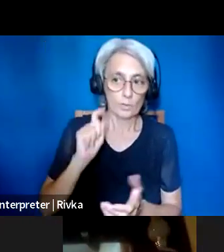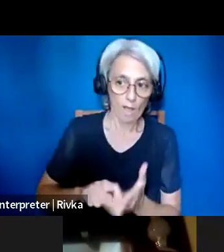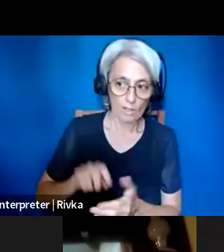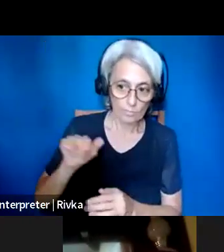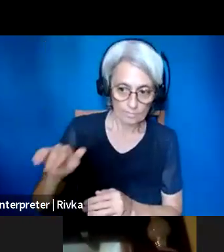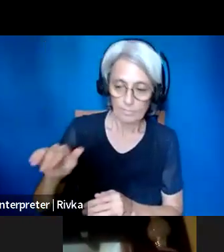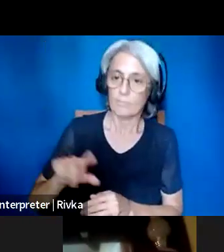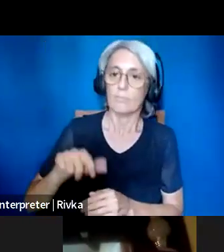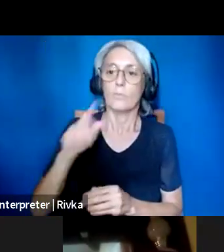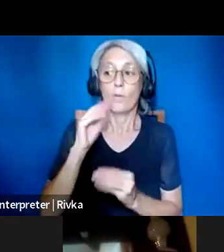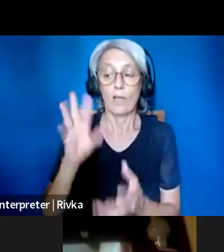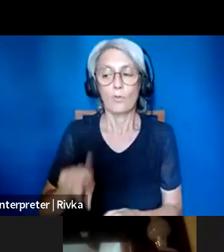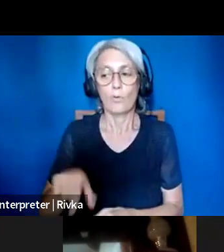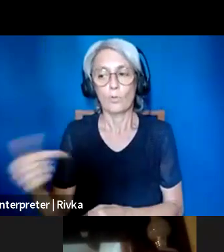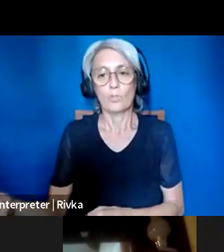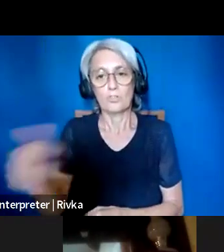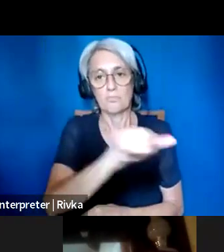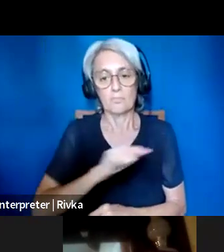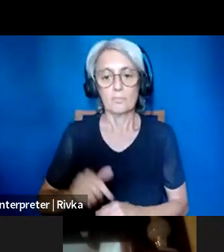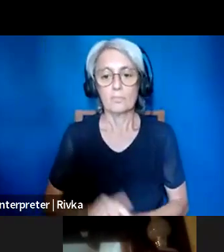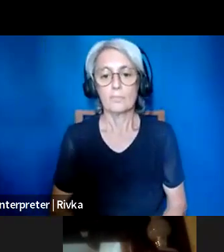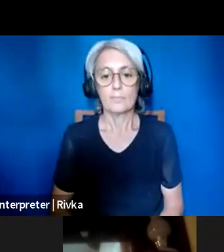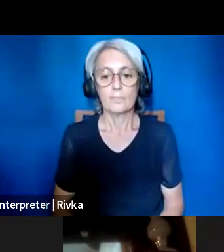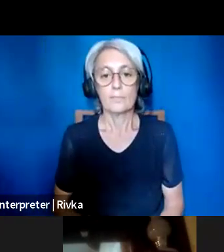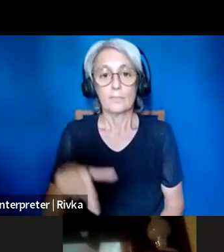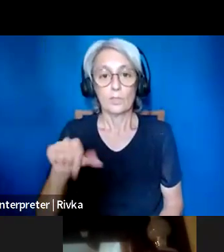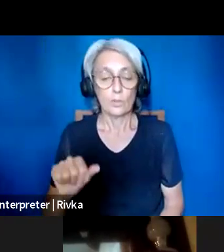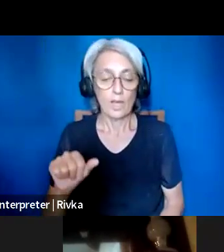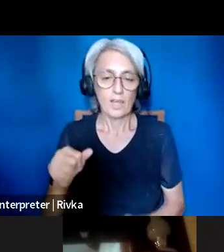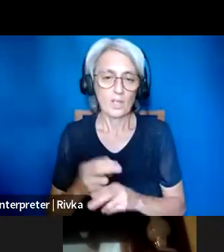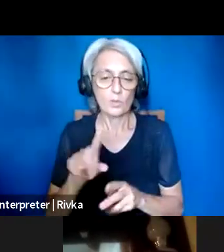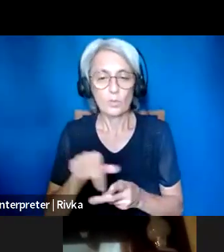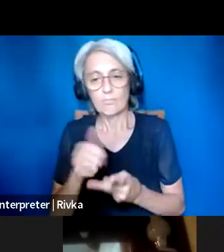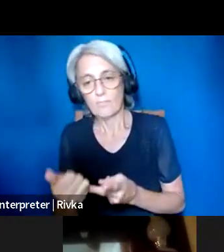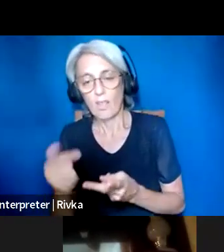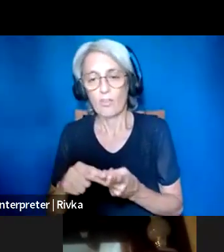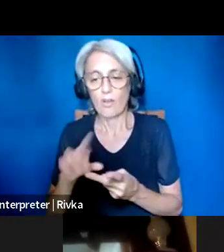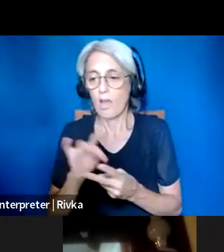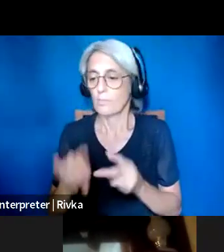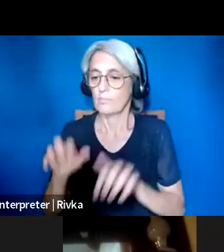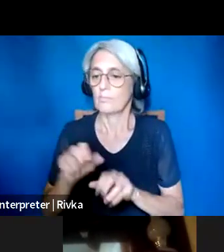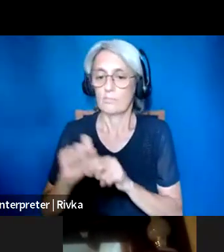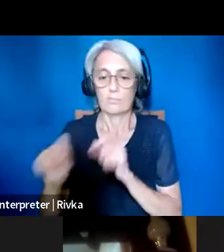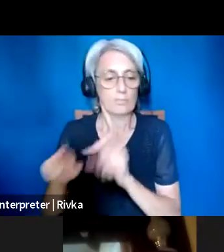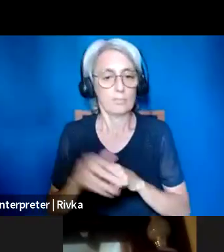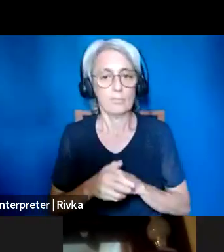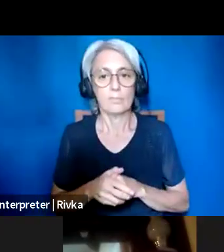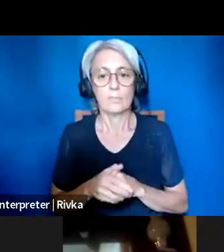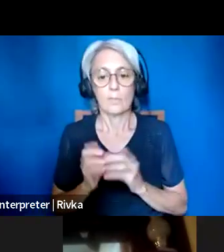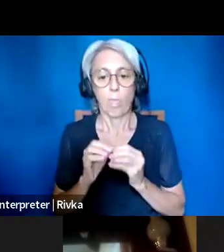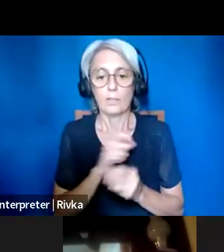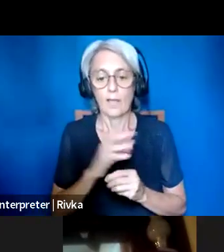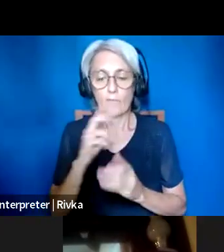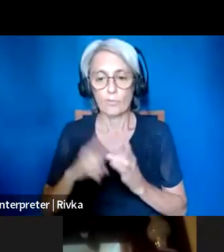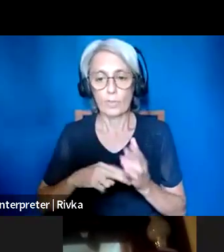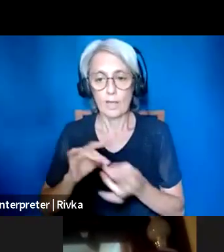turn to make your comment. Alternately, you may use the Q&A tab to submit your comment. Committee staff will read that comment on your behalf.